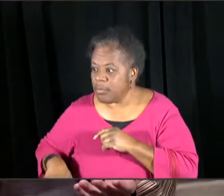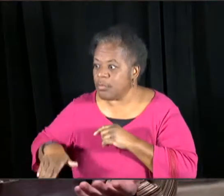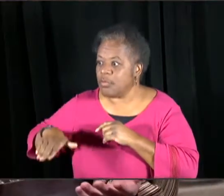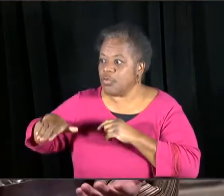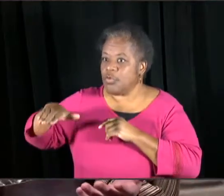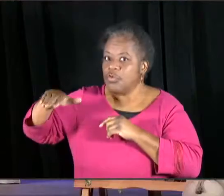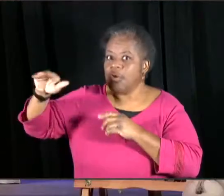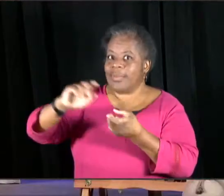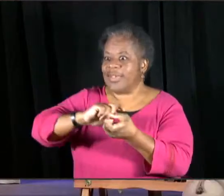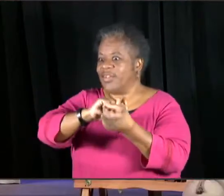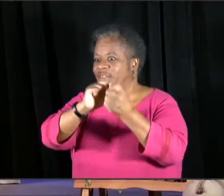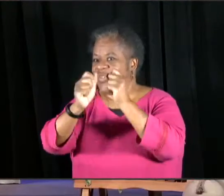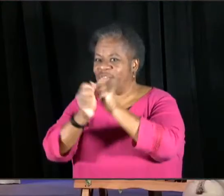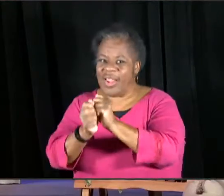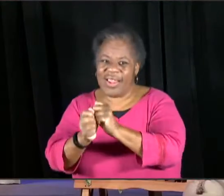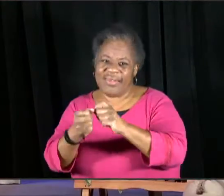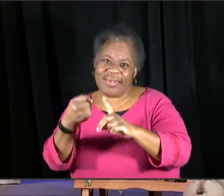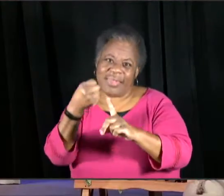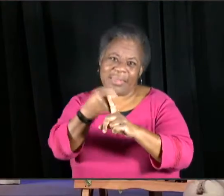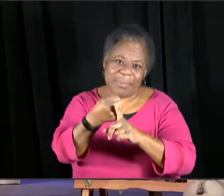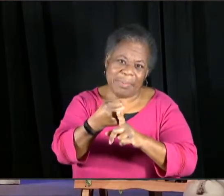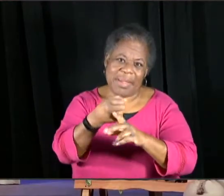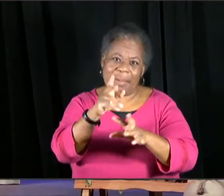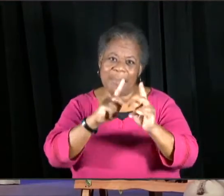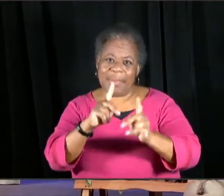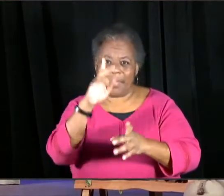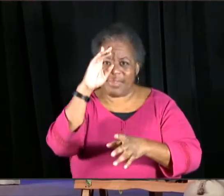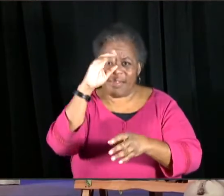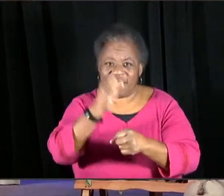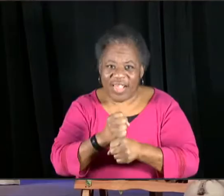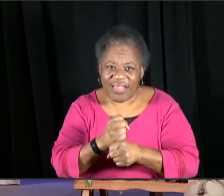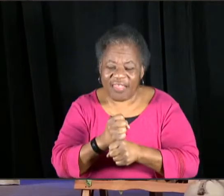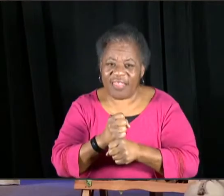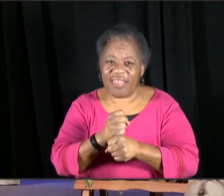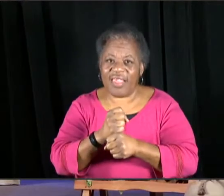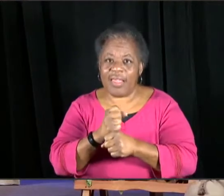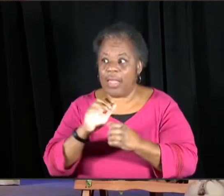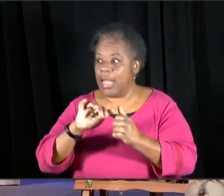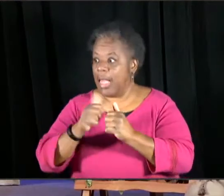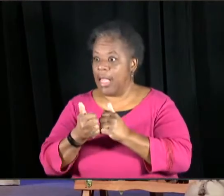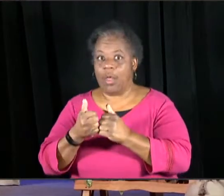faith. And he had done it seemingly by traveling the